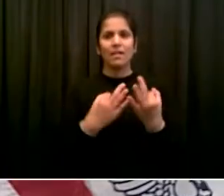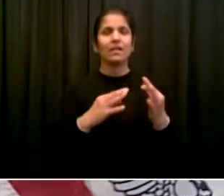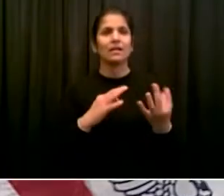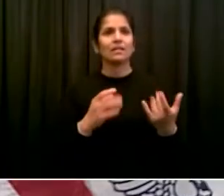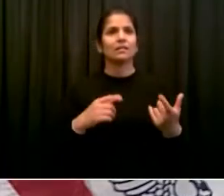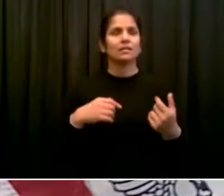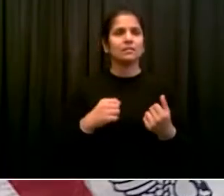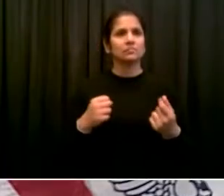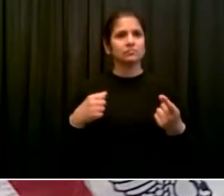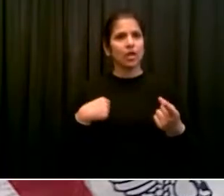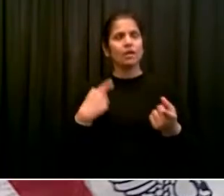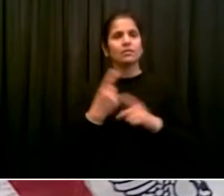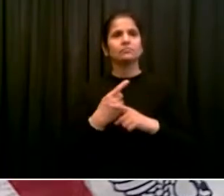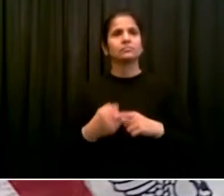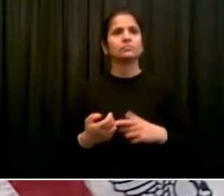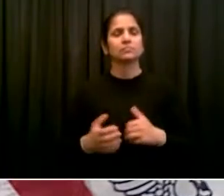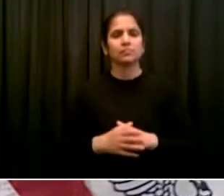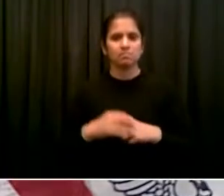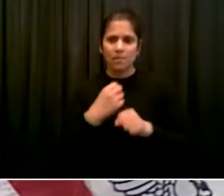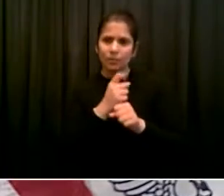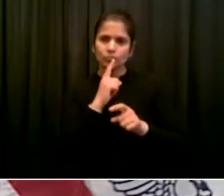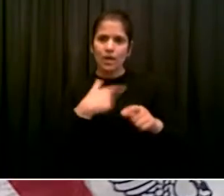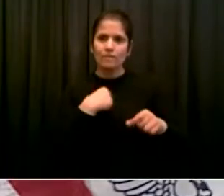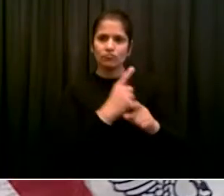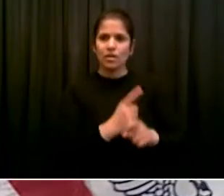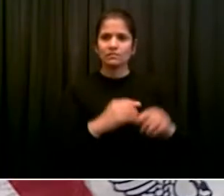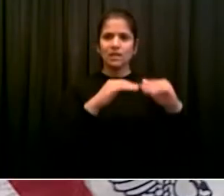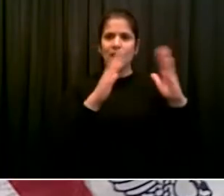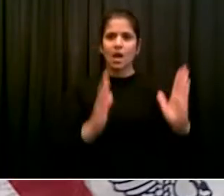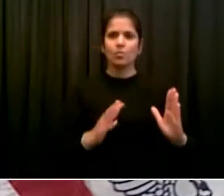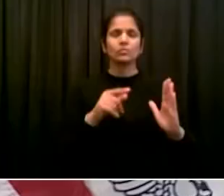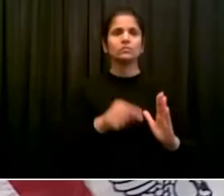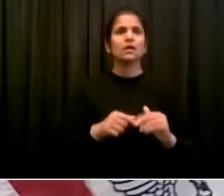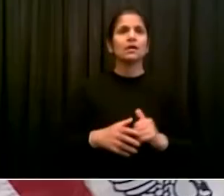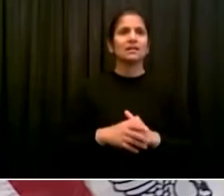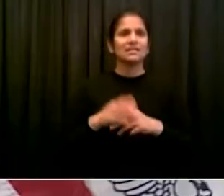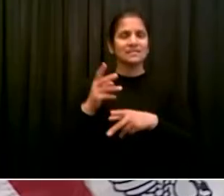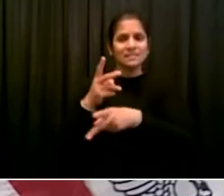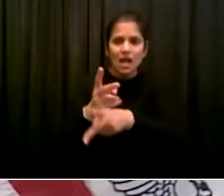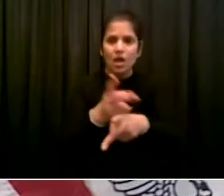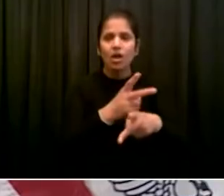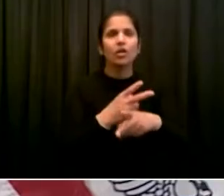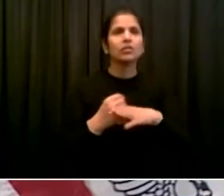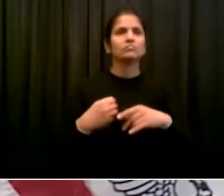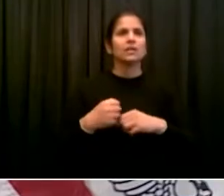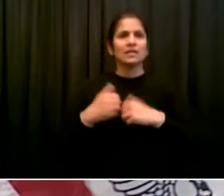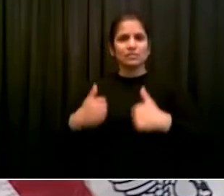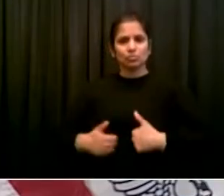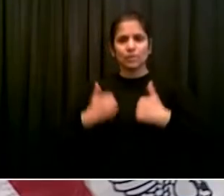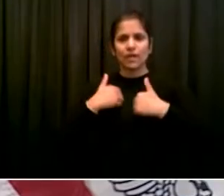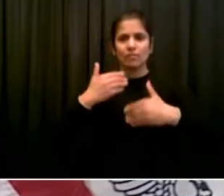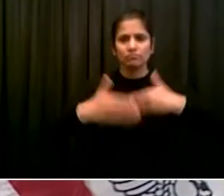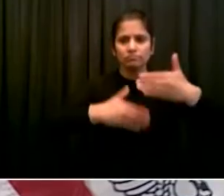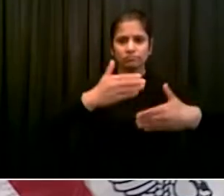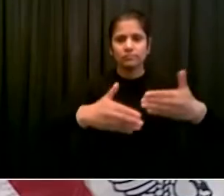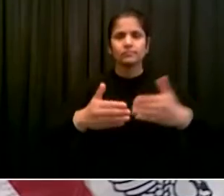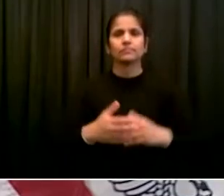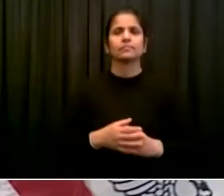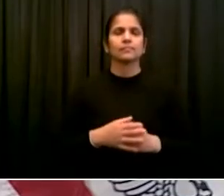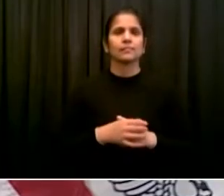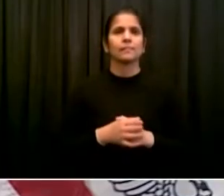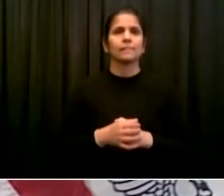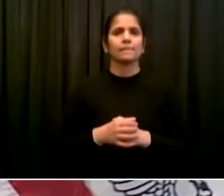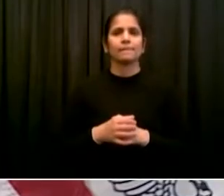like guaranteed health care like we have in this city now, that's part of breaking this cycle. In my view, if you're going to break